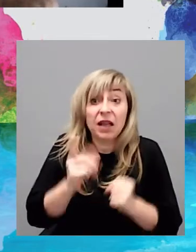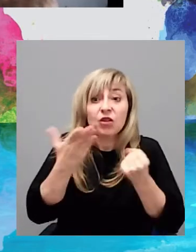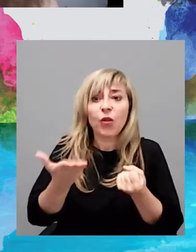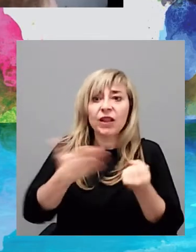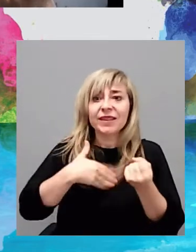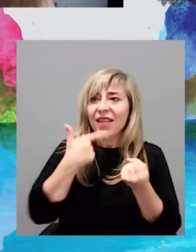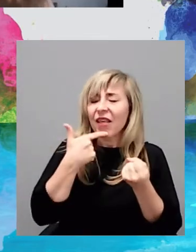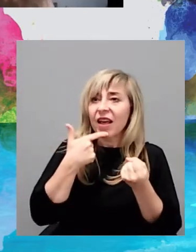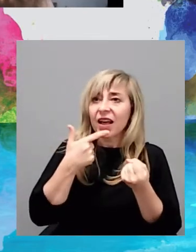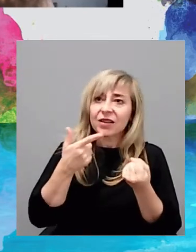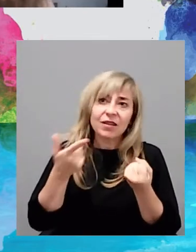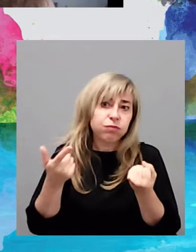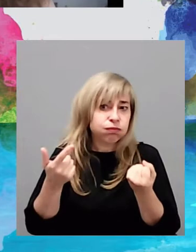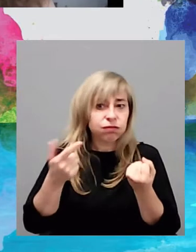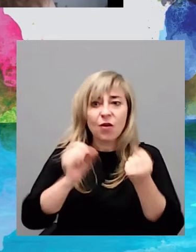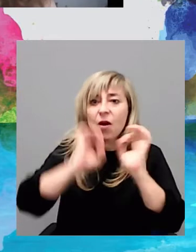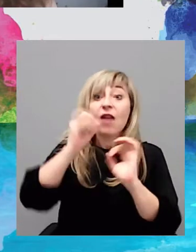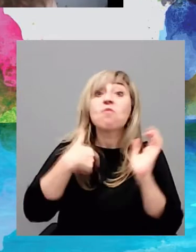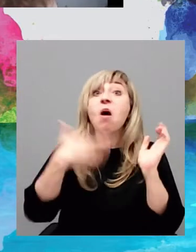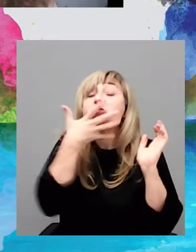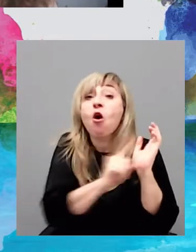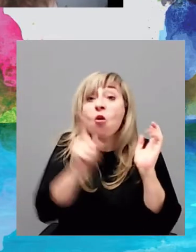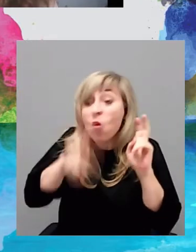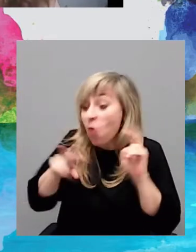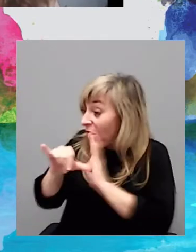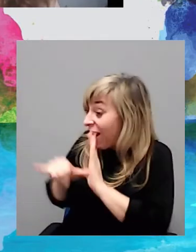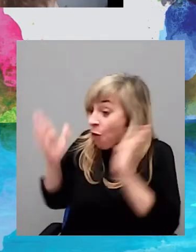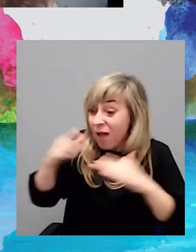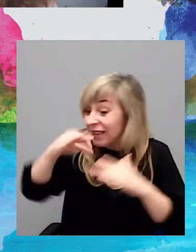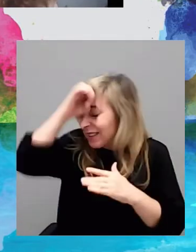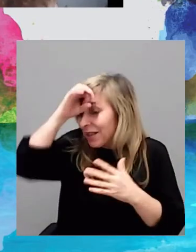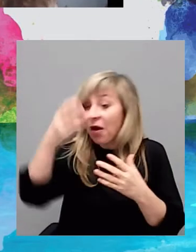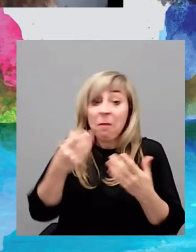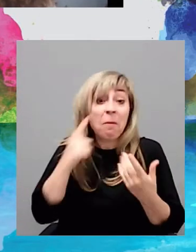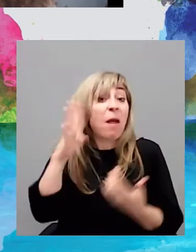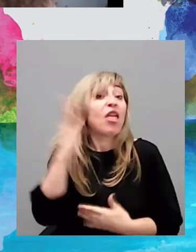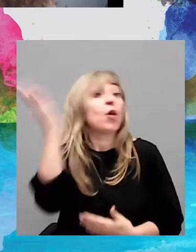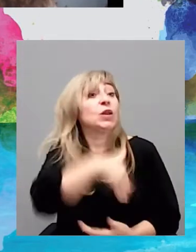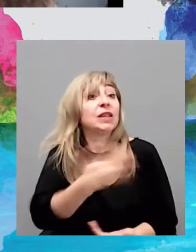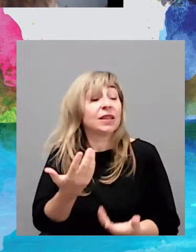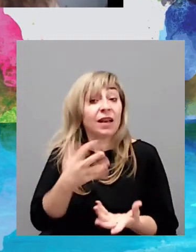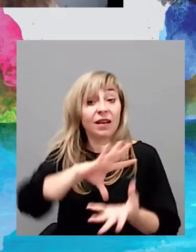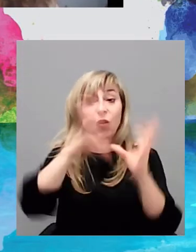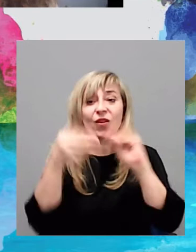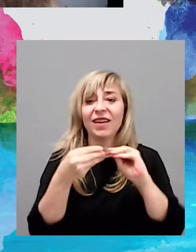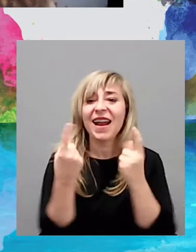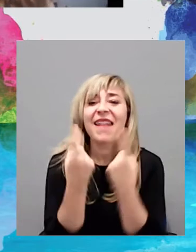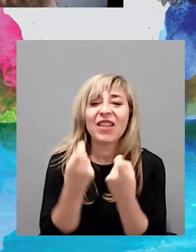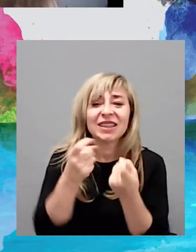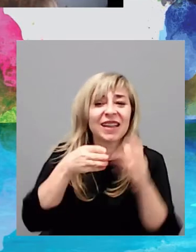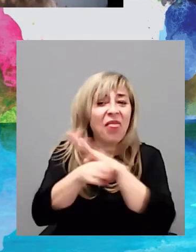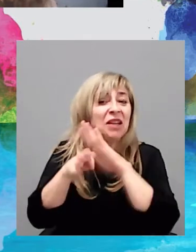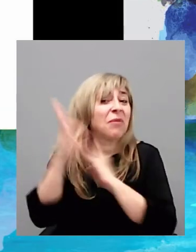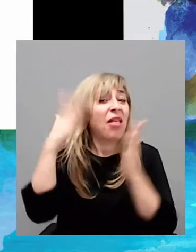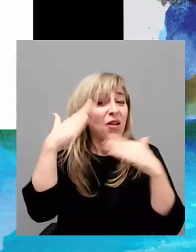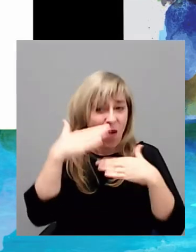so they just didn't realize. In other words, what people aren't familiar with, it doesn't exist. So